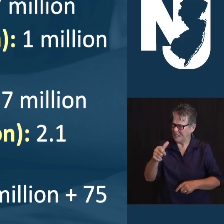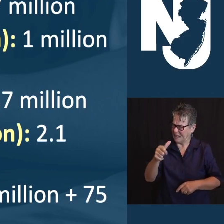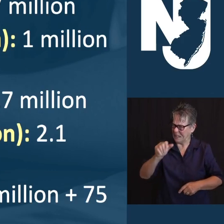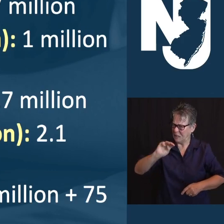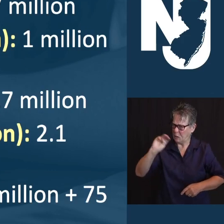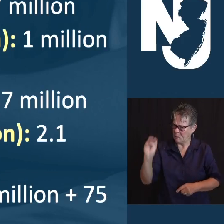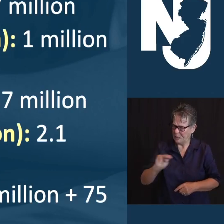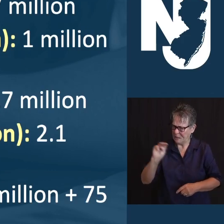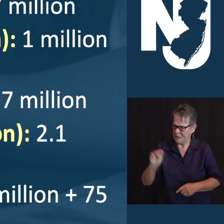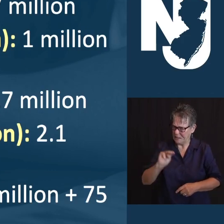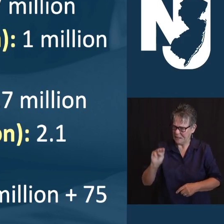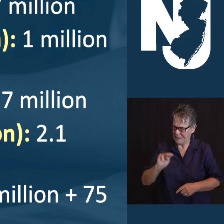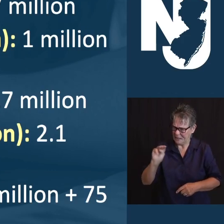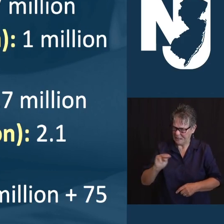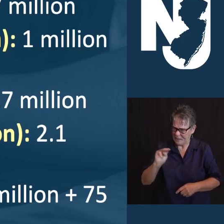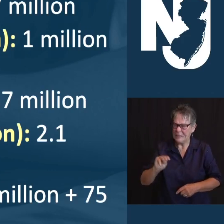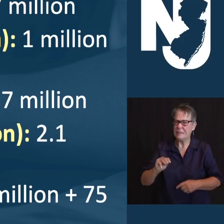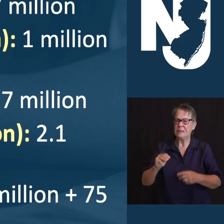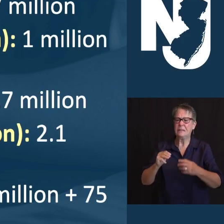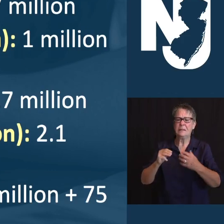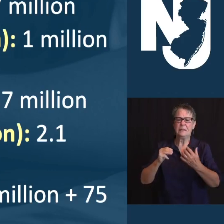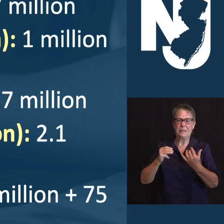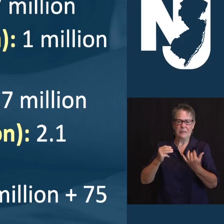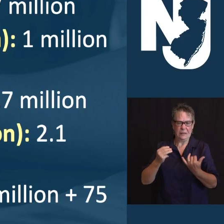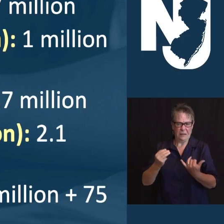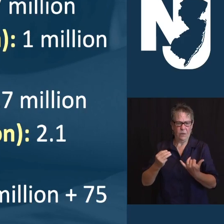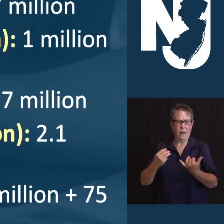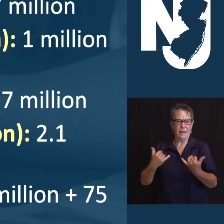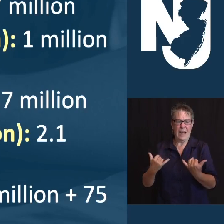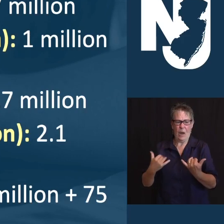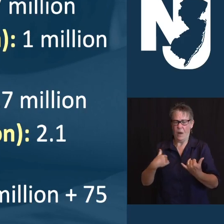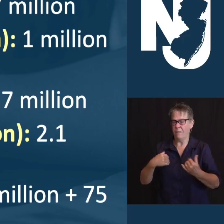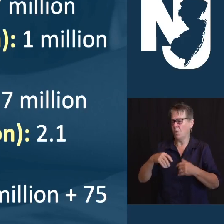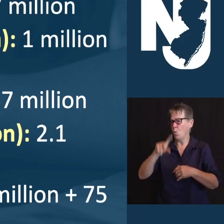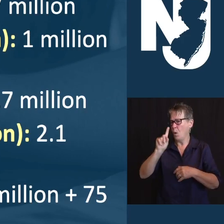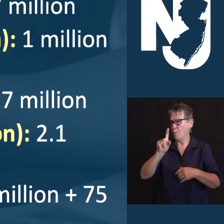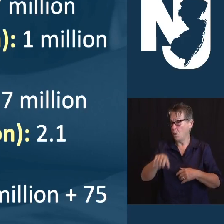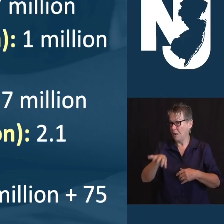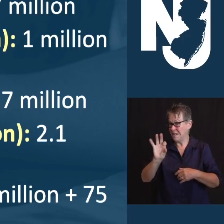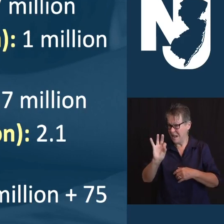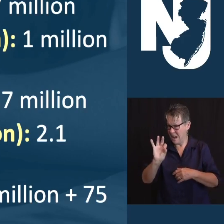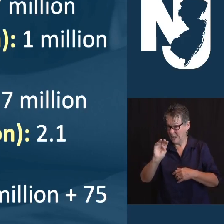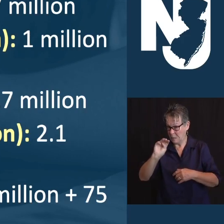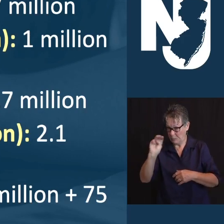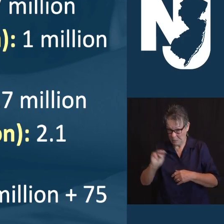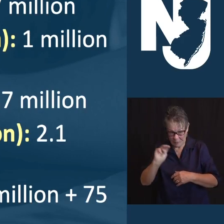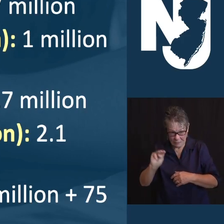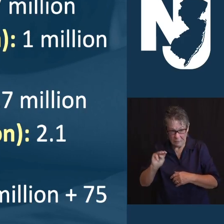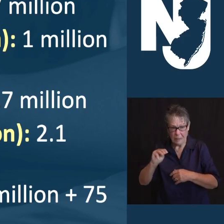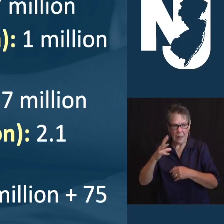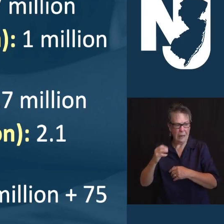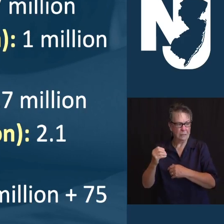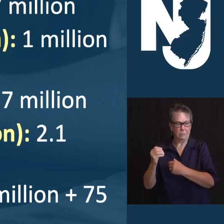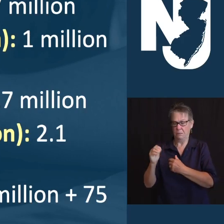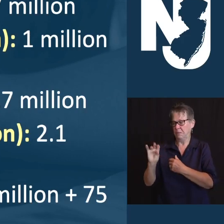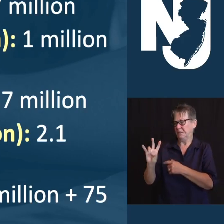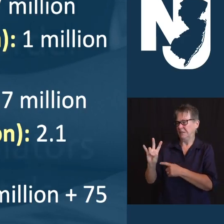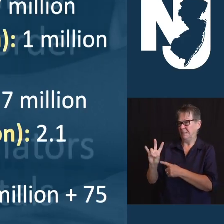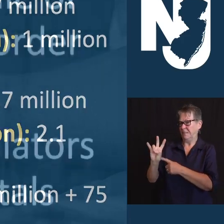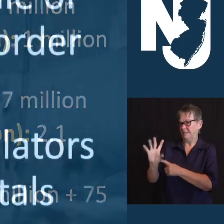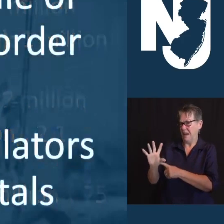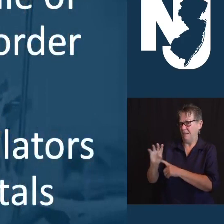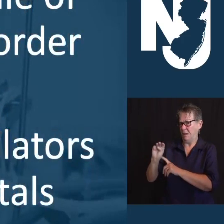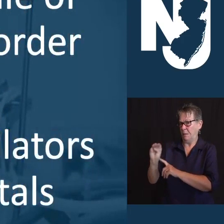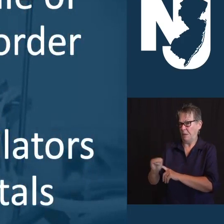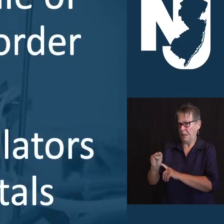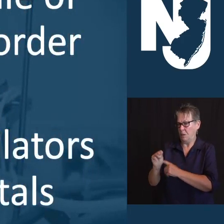additional 75 million are on order and will be delivered within roughly 6 weeks. As we